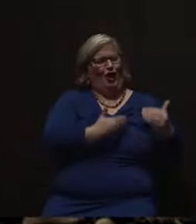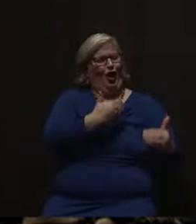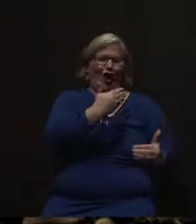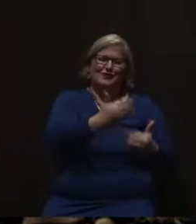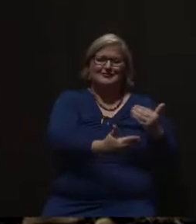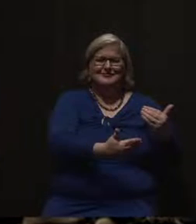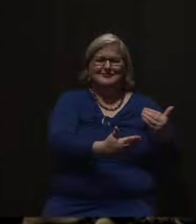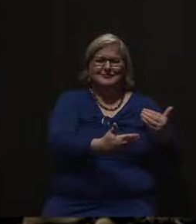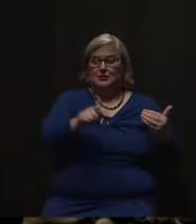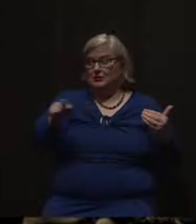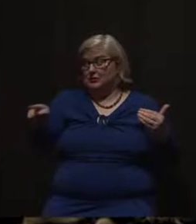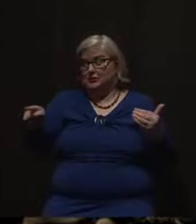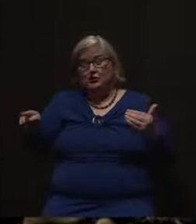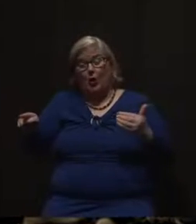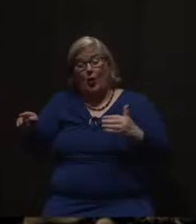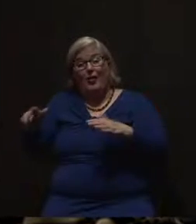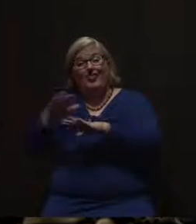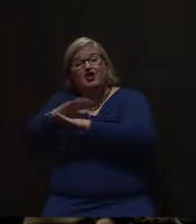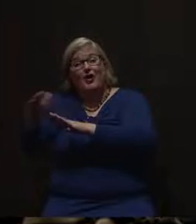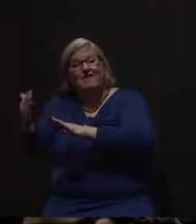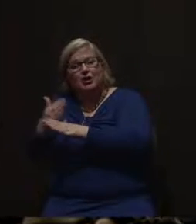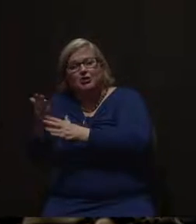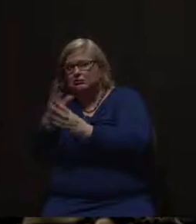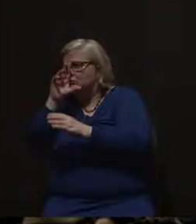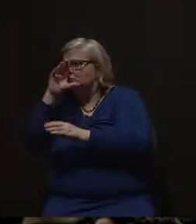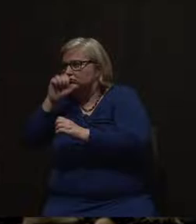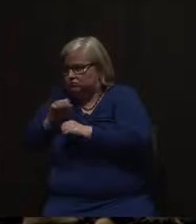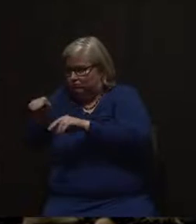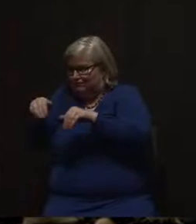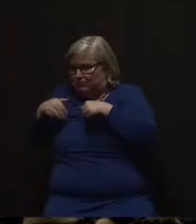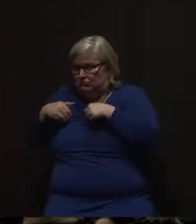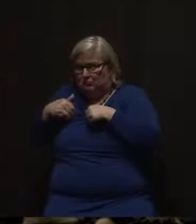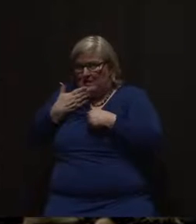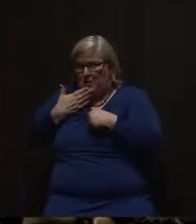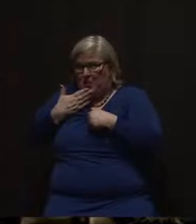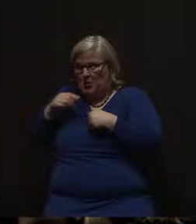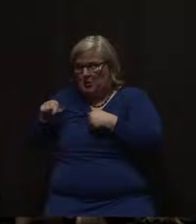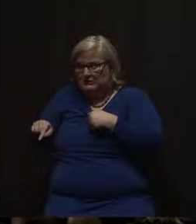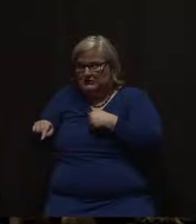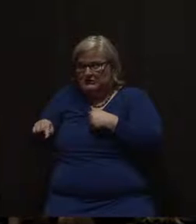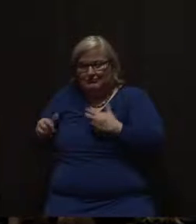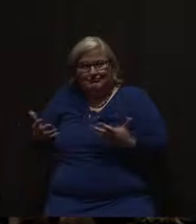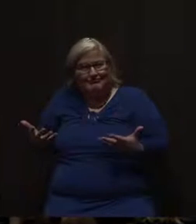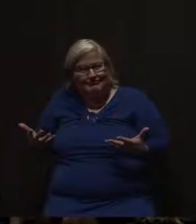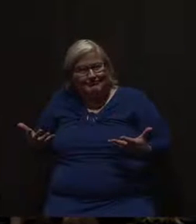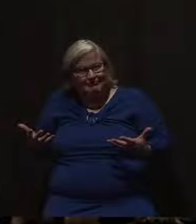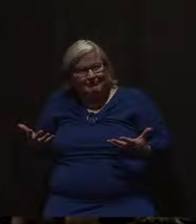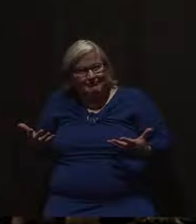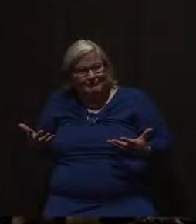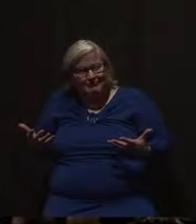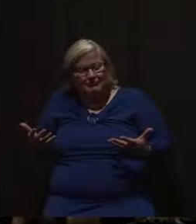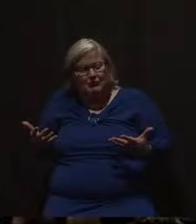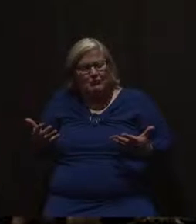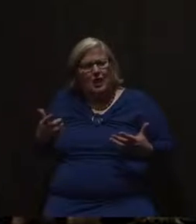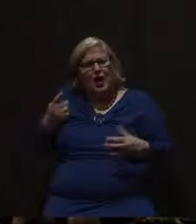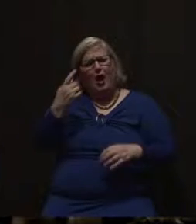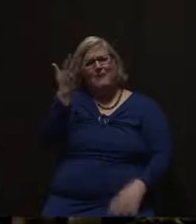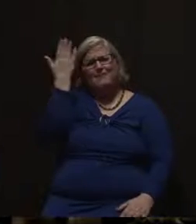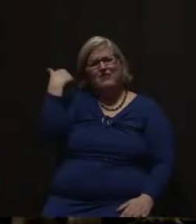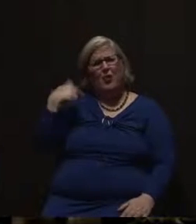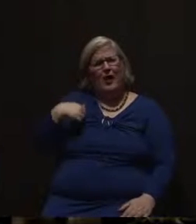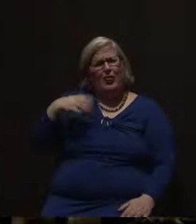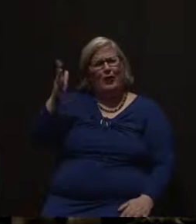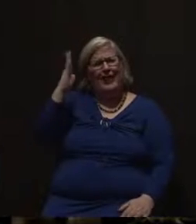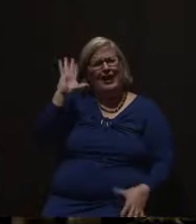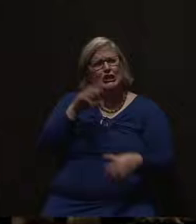basically shut up, and it's incredibly boring. Originally, I thought the sixth bullet point would be empathy. I've been